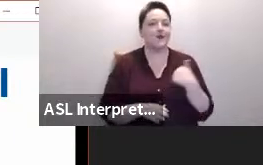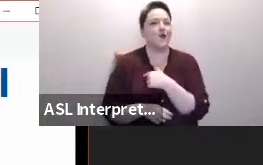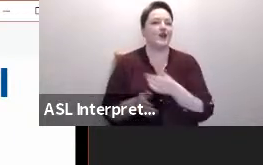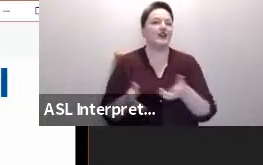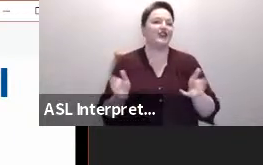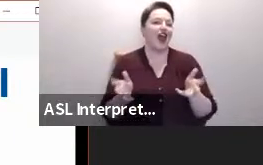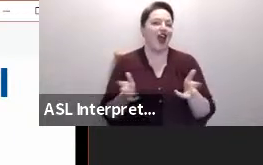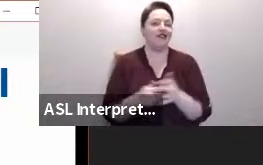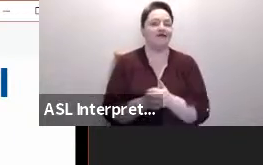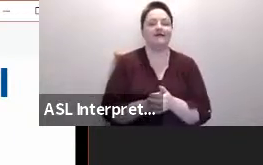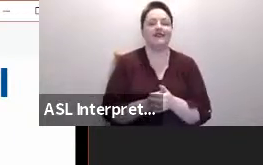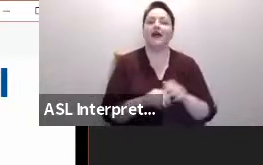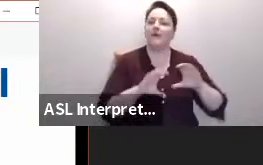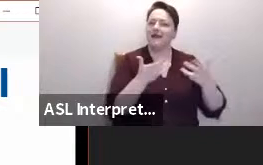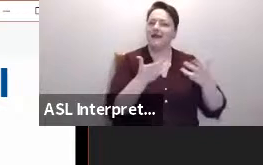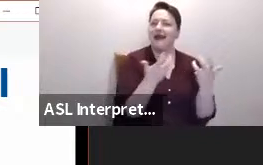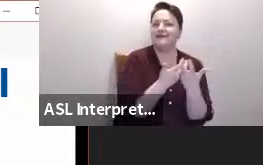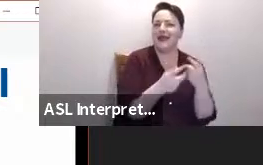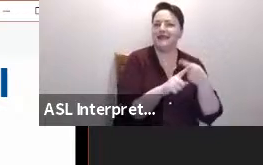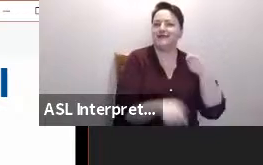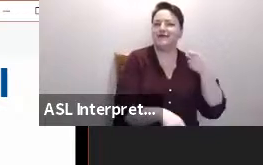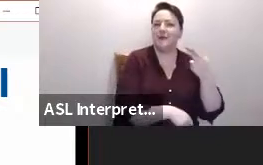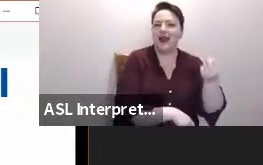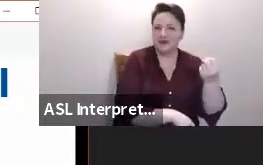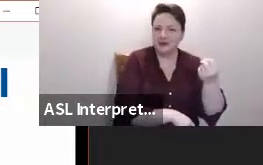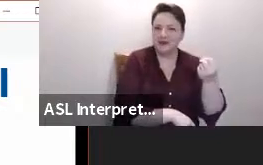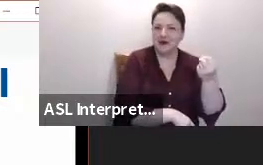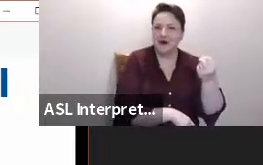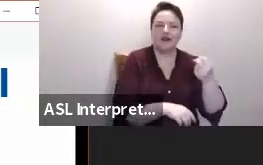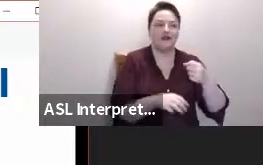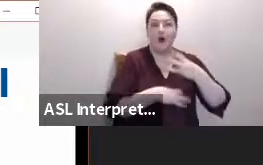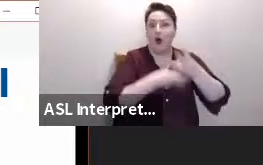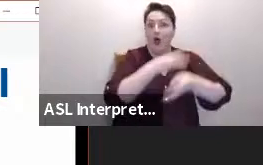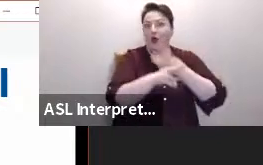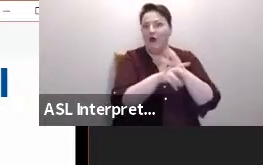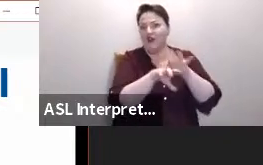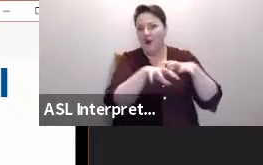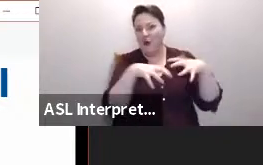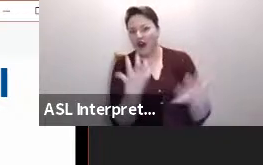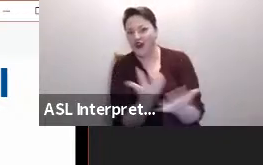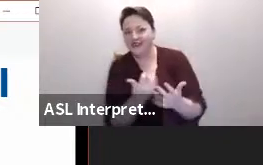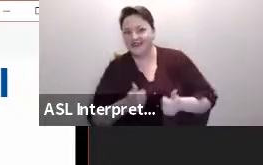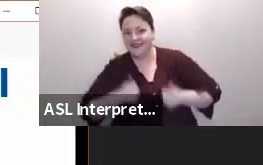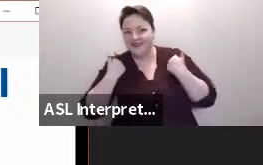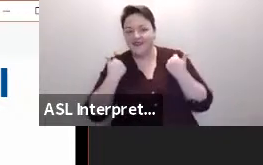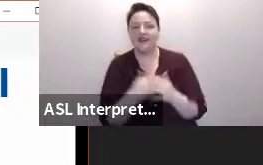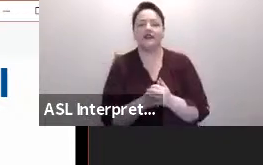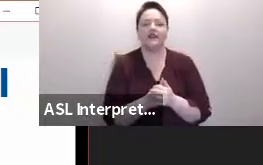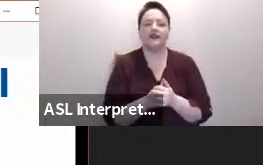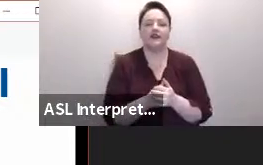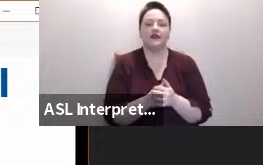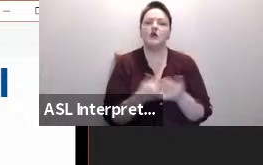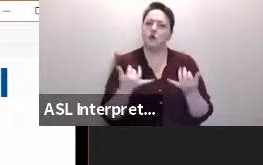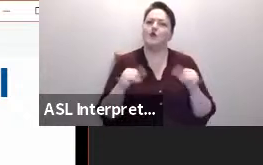some of my classmates from high school who are all over the world. And I see a lot